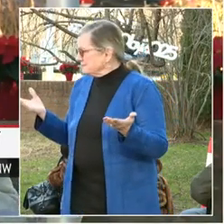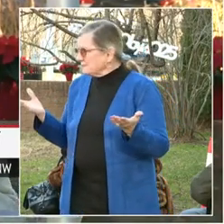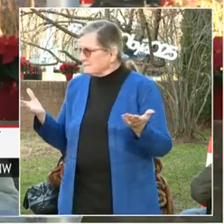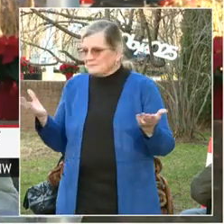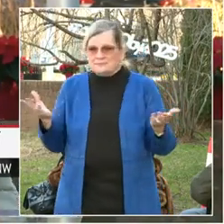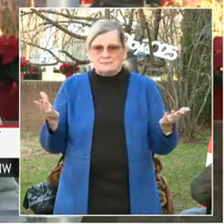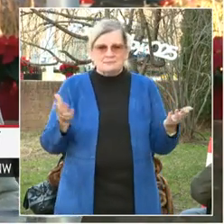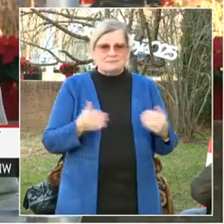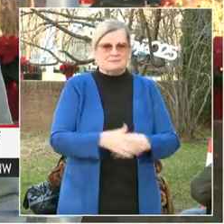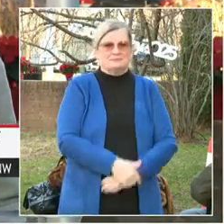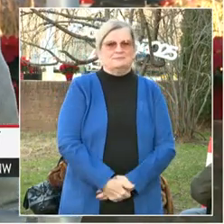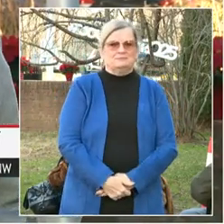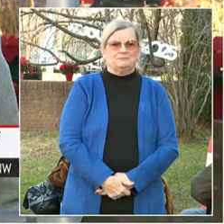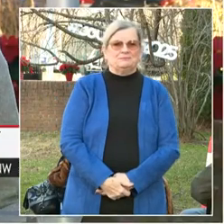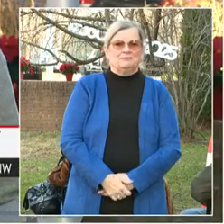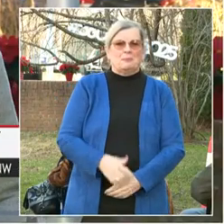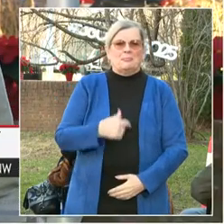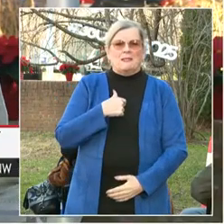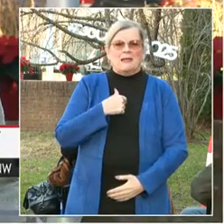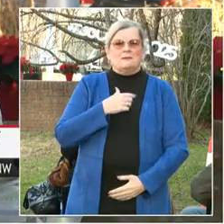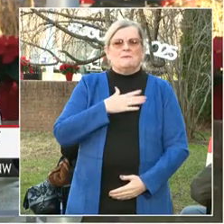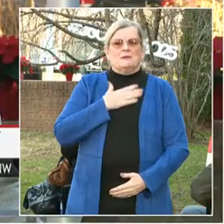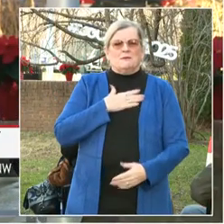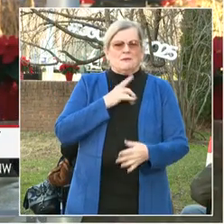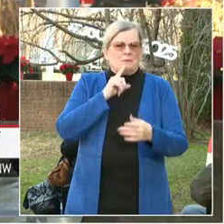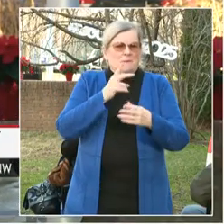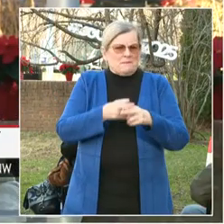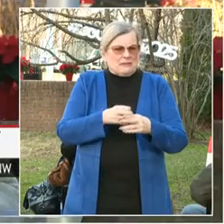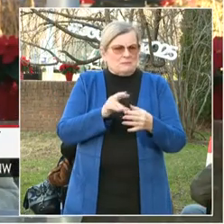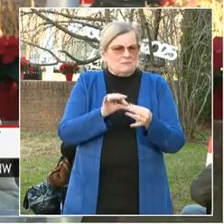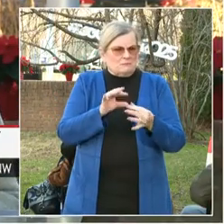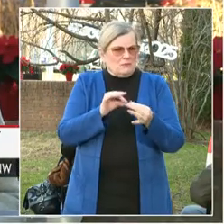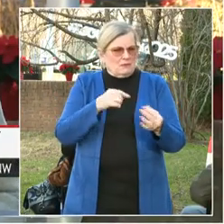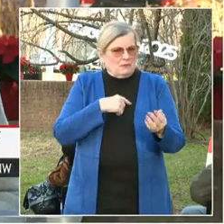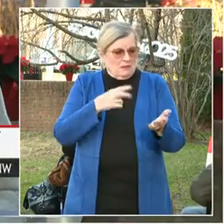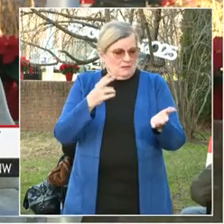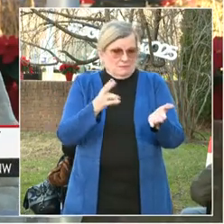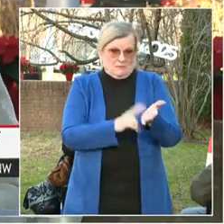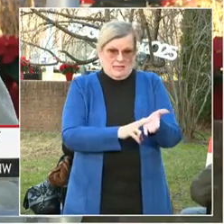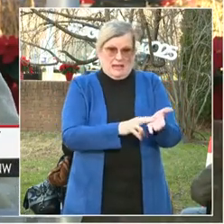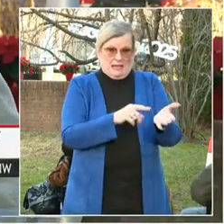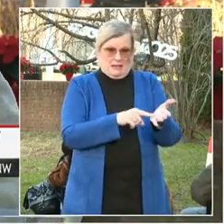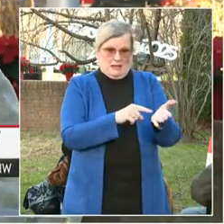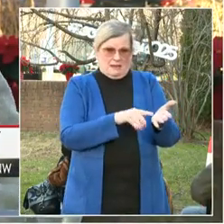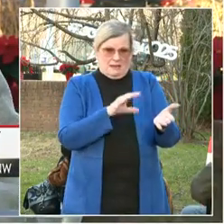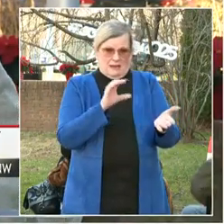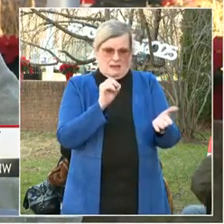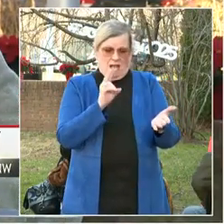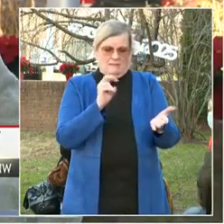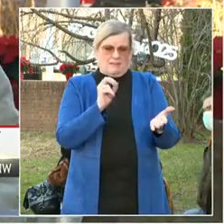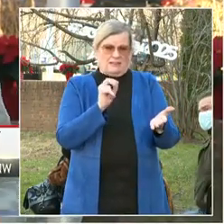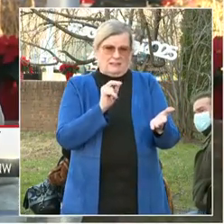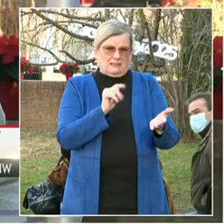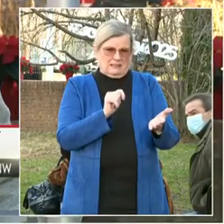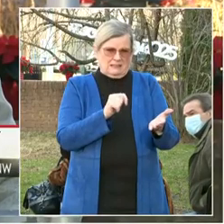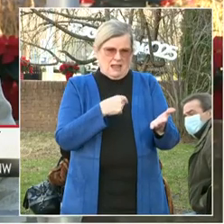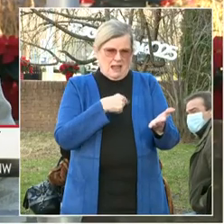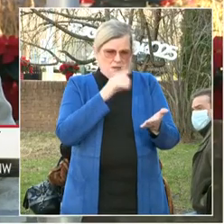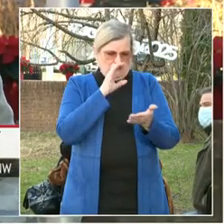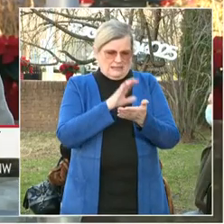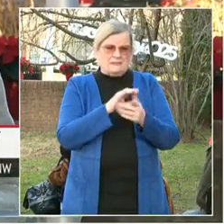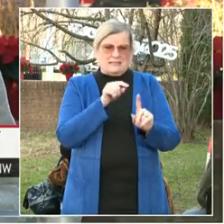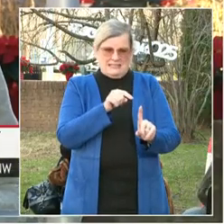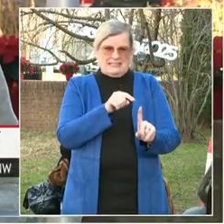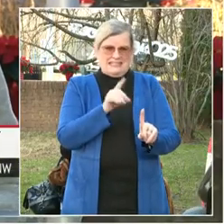Hey, Mayor, I'm glad you mentioned the covenants because I understand that the council funded a pilot program for